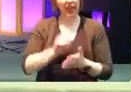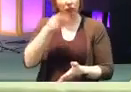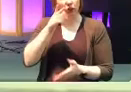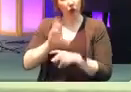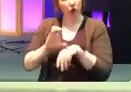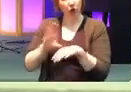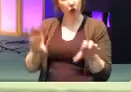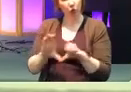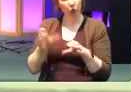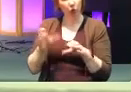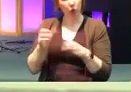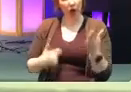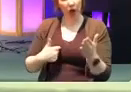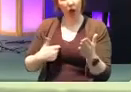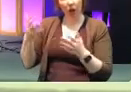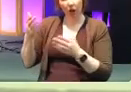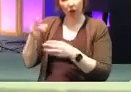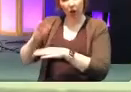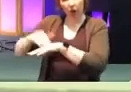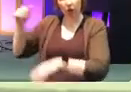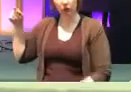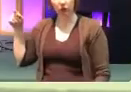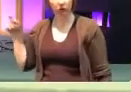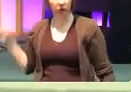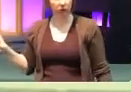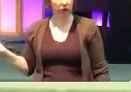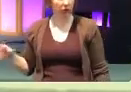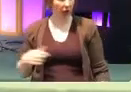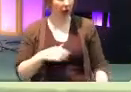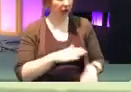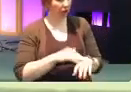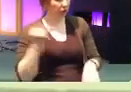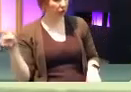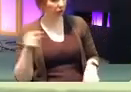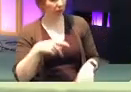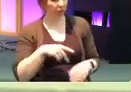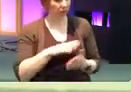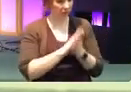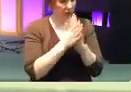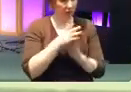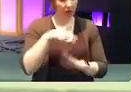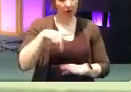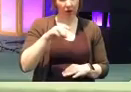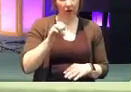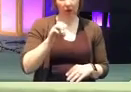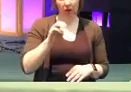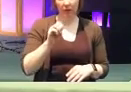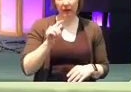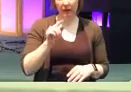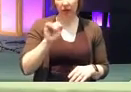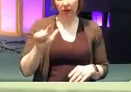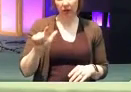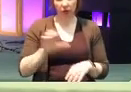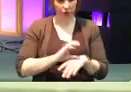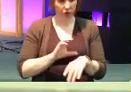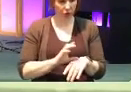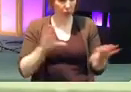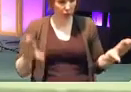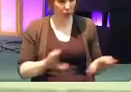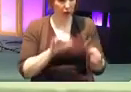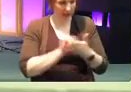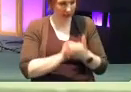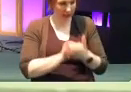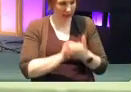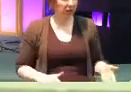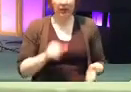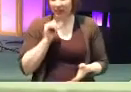to do. I've called you to be a Pentecostal church. So do what I've called you to do. And again, it